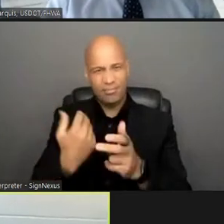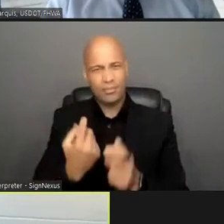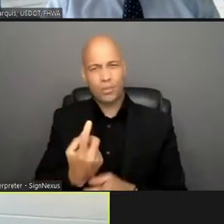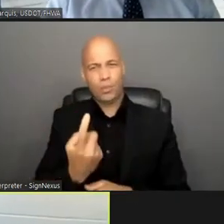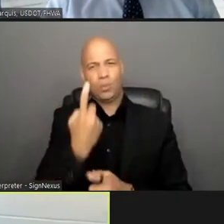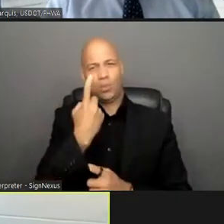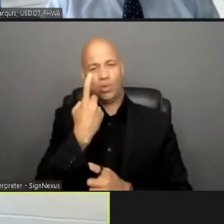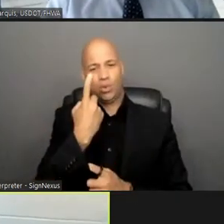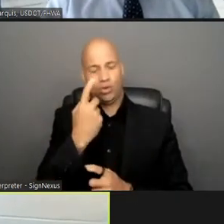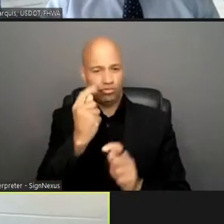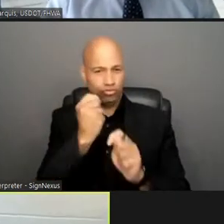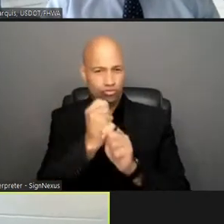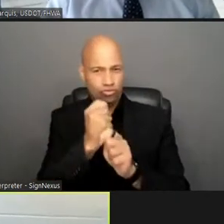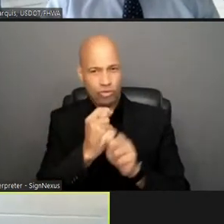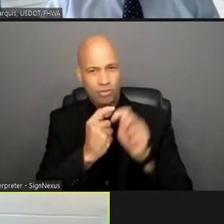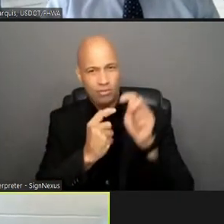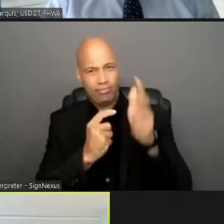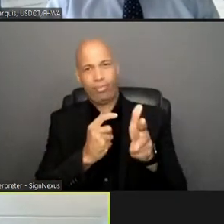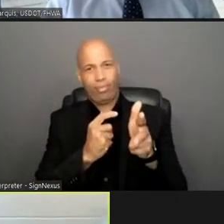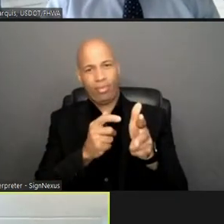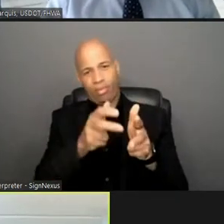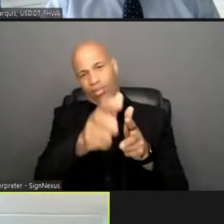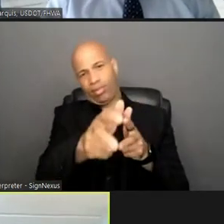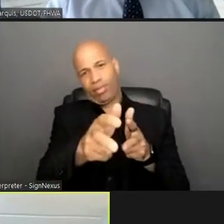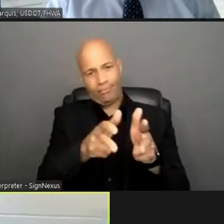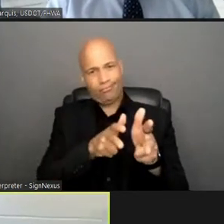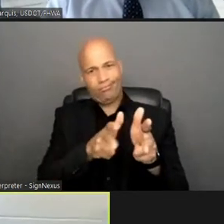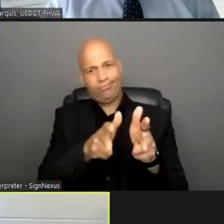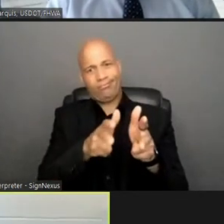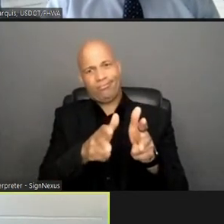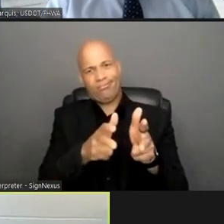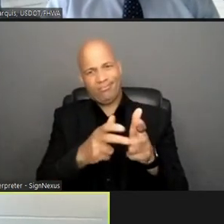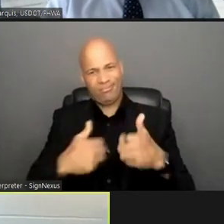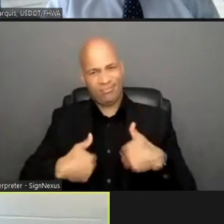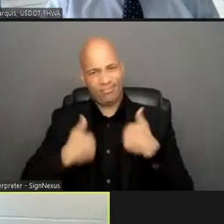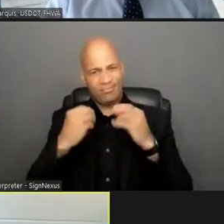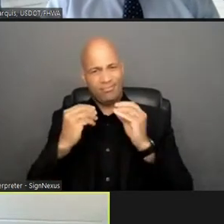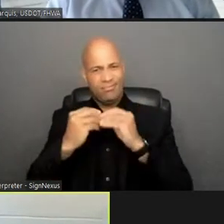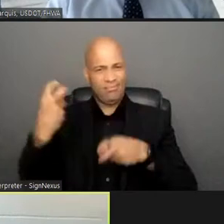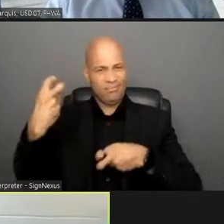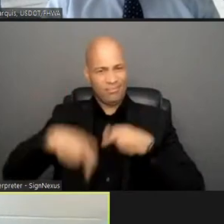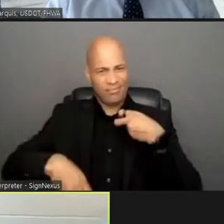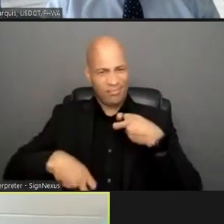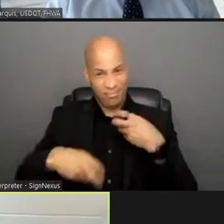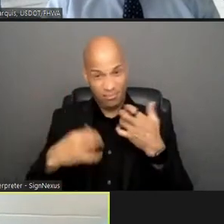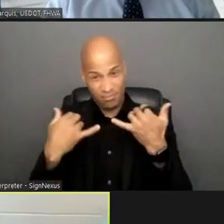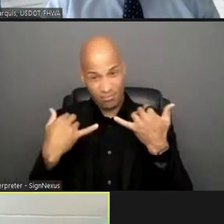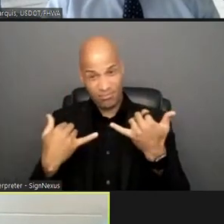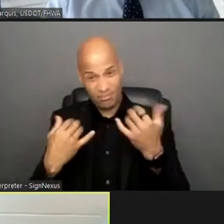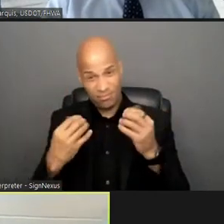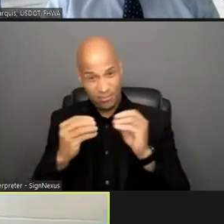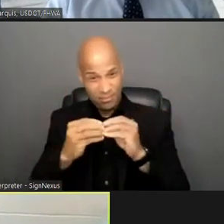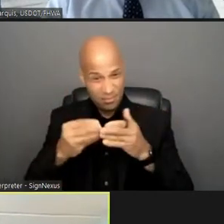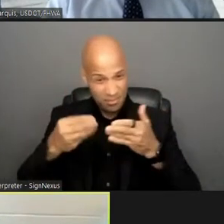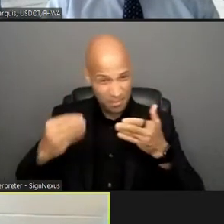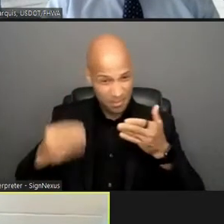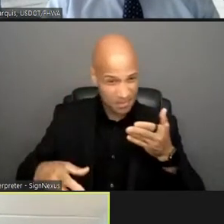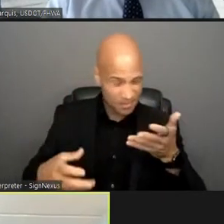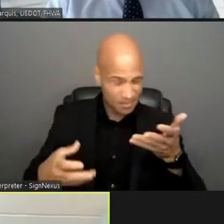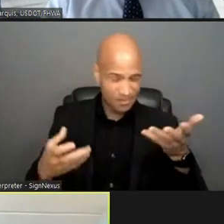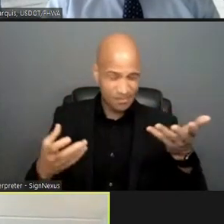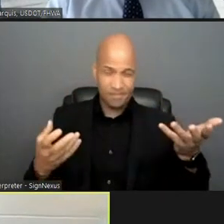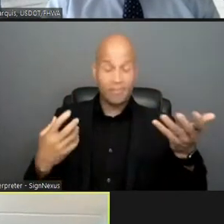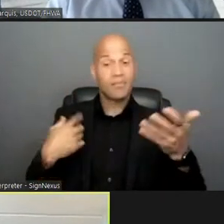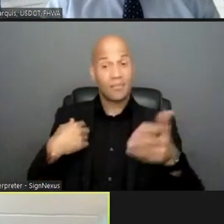parked on one of the lanes so in addition to making life harder for us now you're going to make it more expensive I